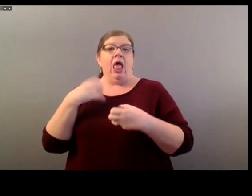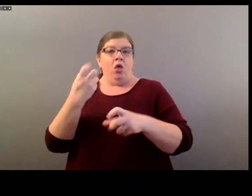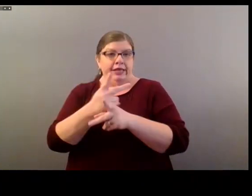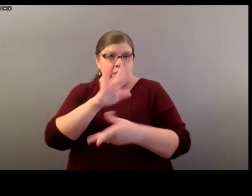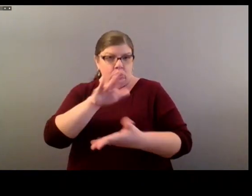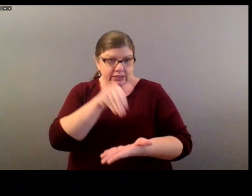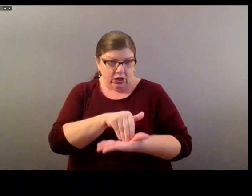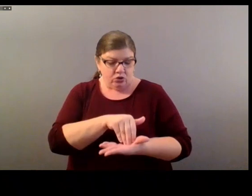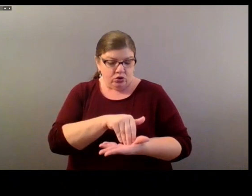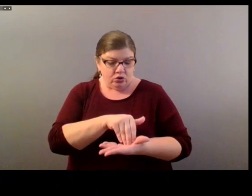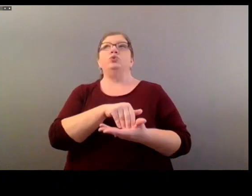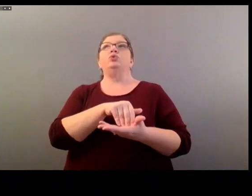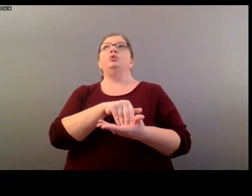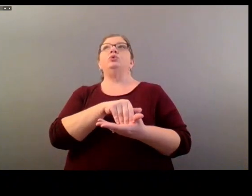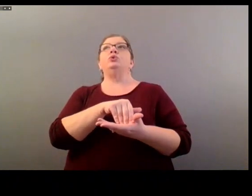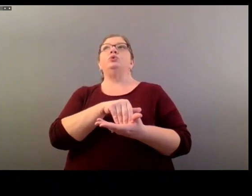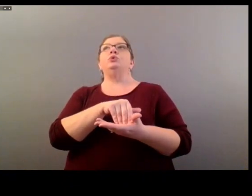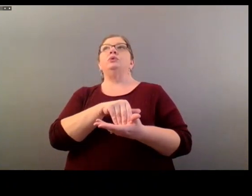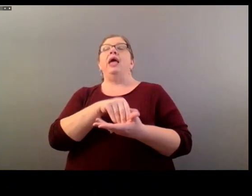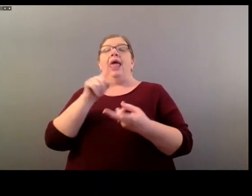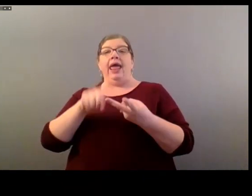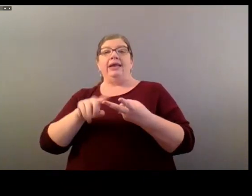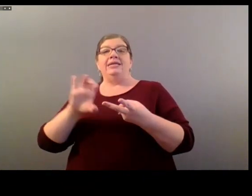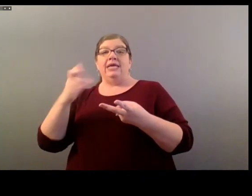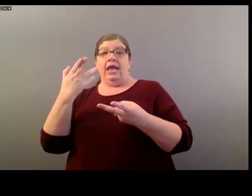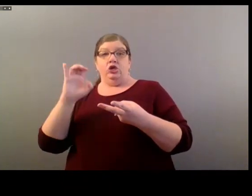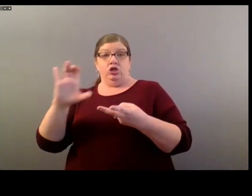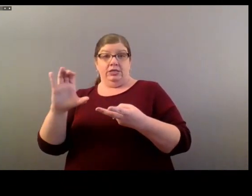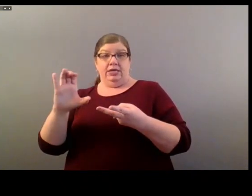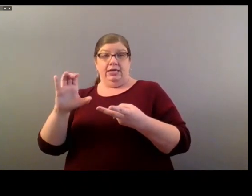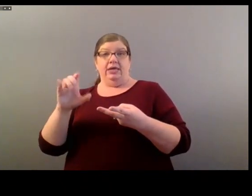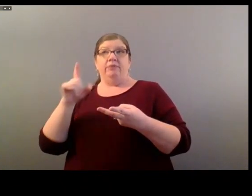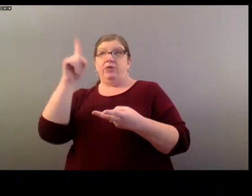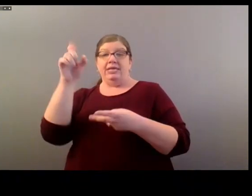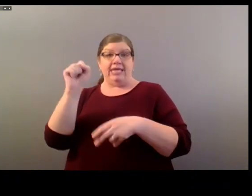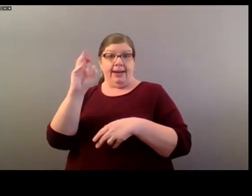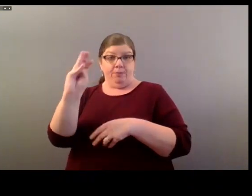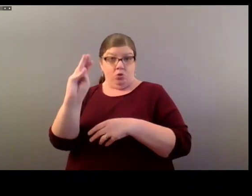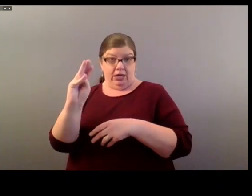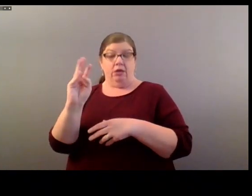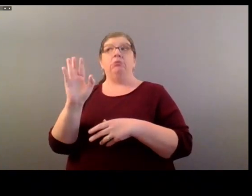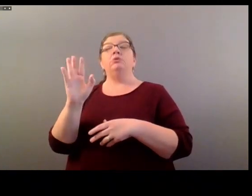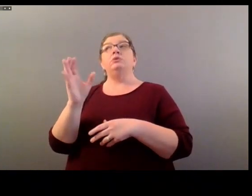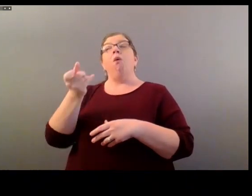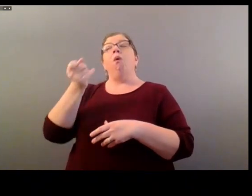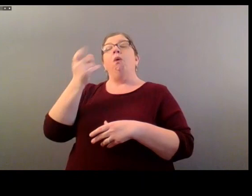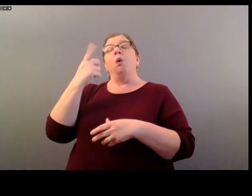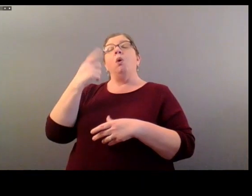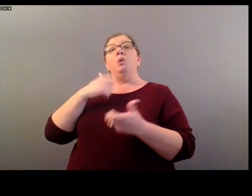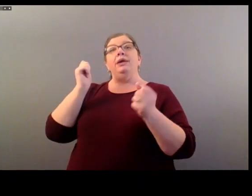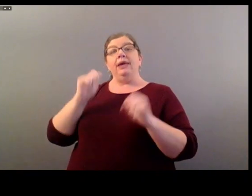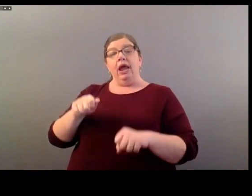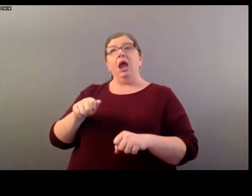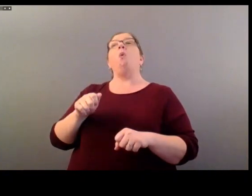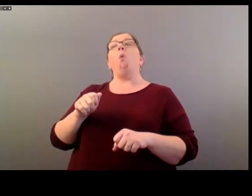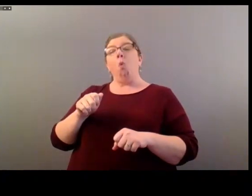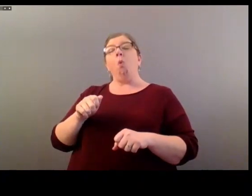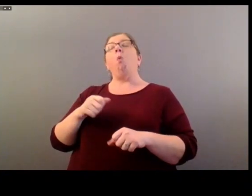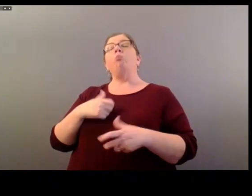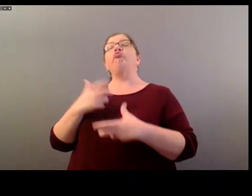our partner CHC up in Santa Maria. So we can count on getting at